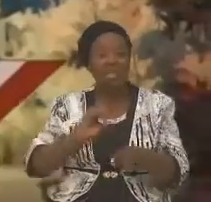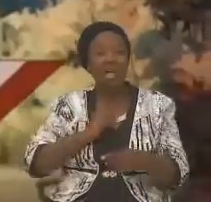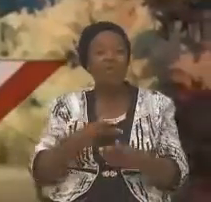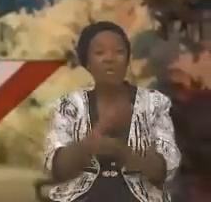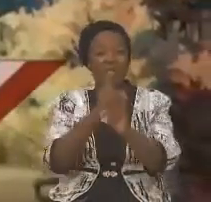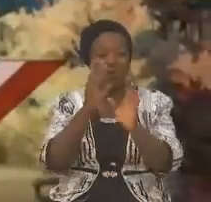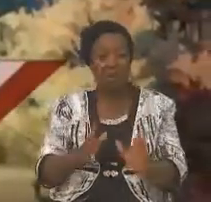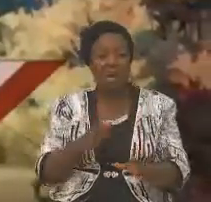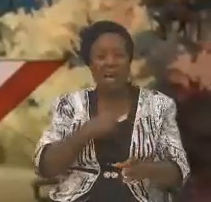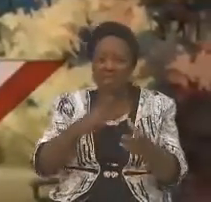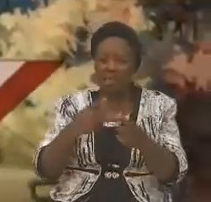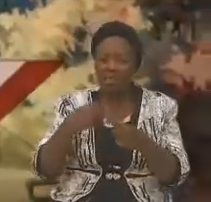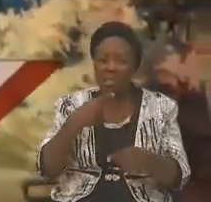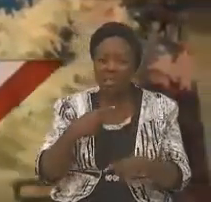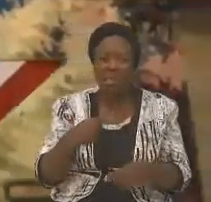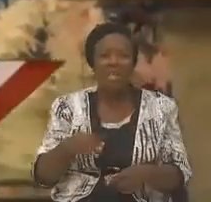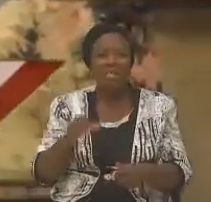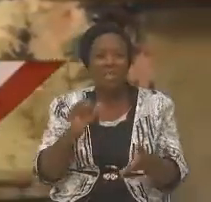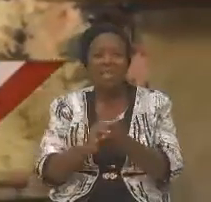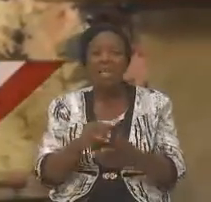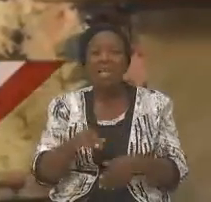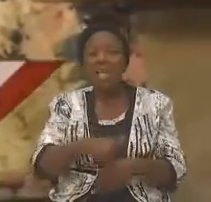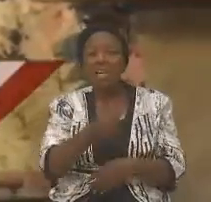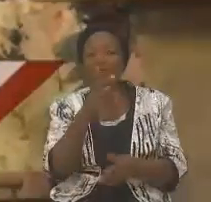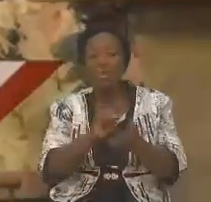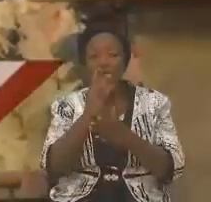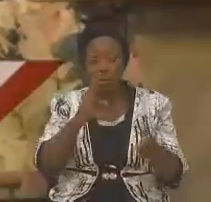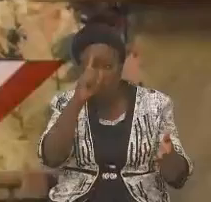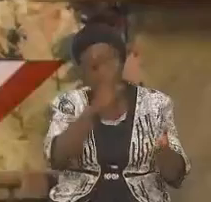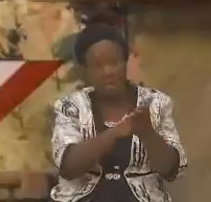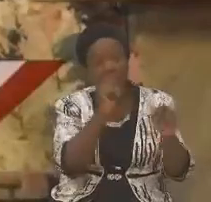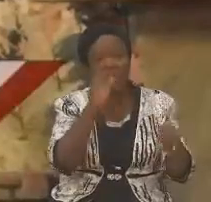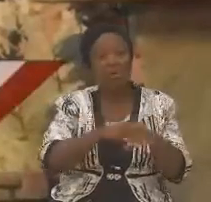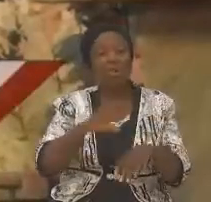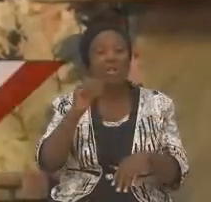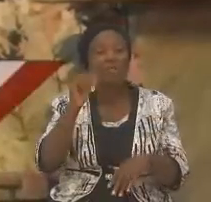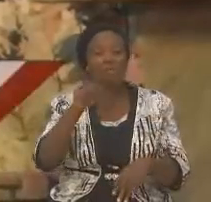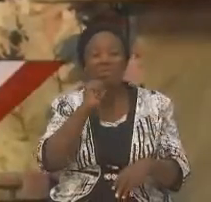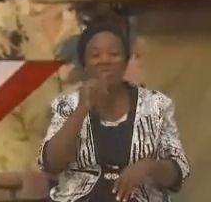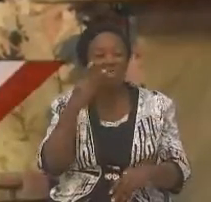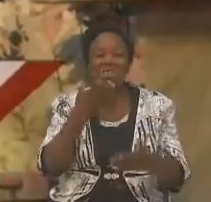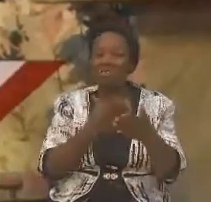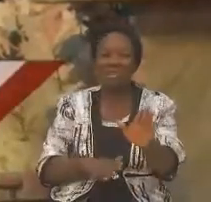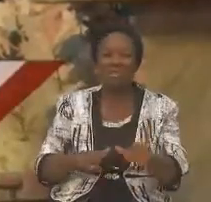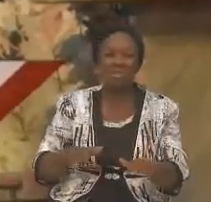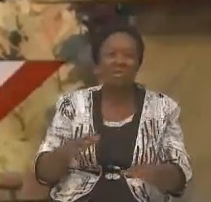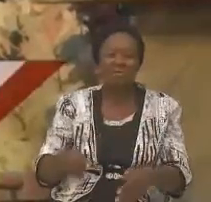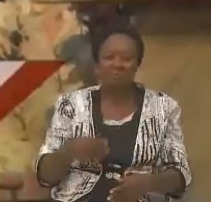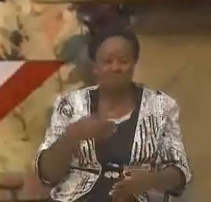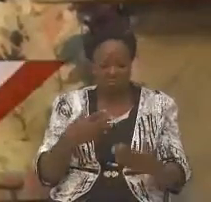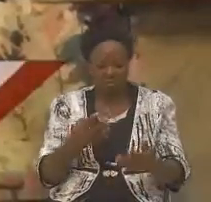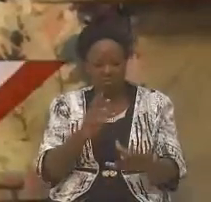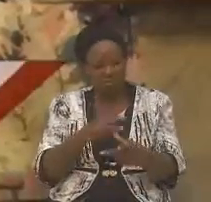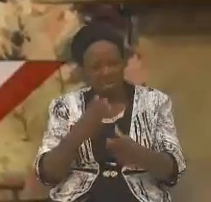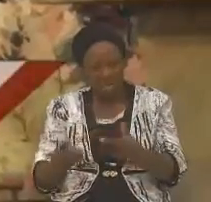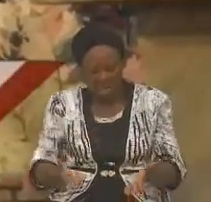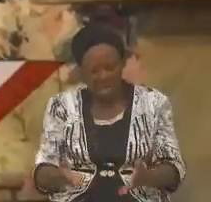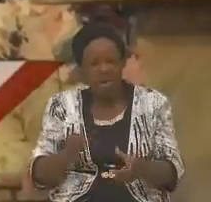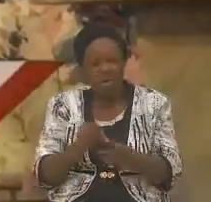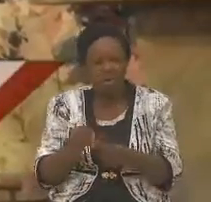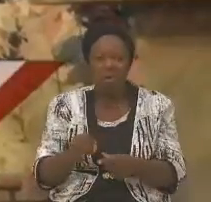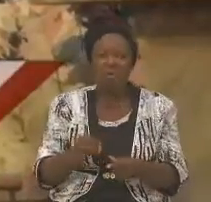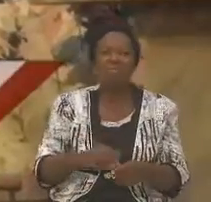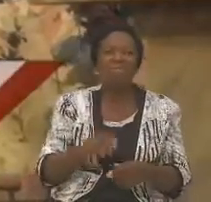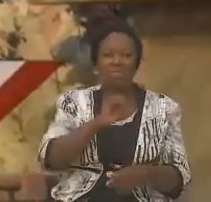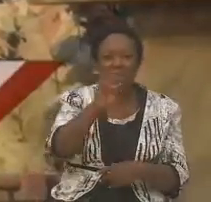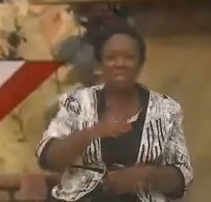our deliverer. And the Lord said, whosoever will believe on him will not see death, physical